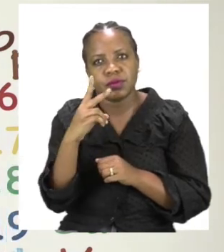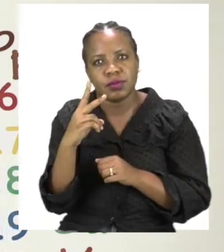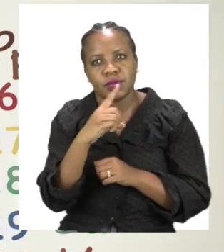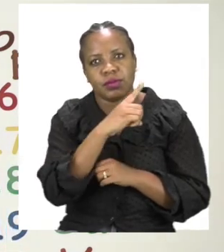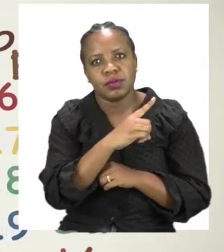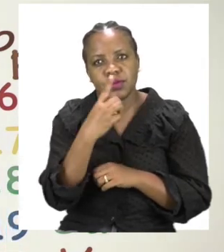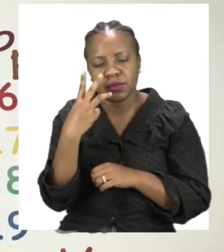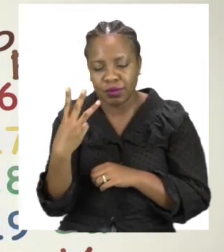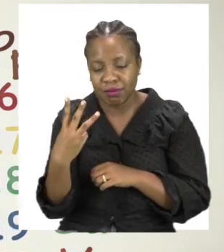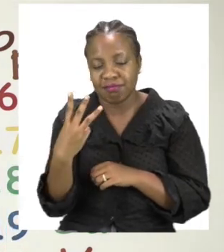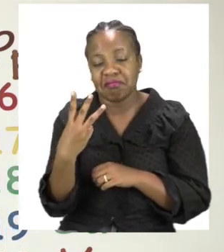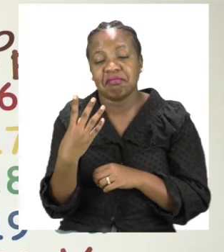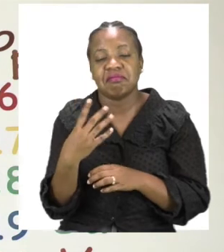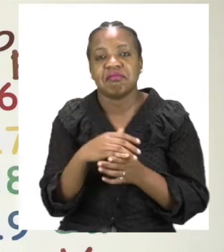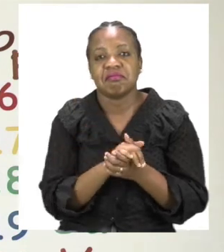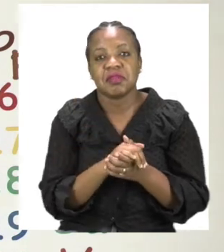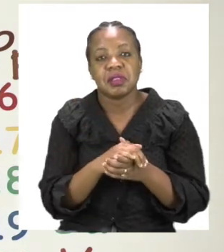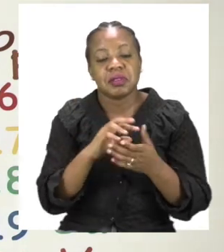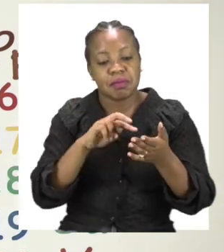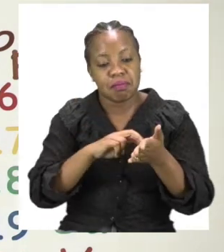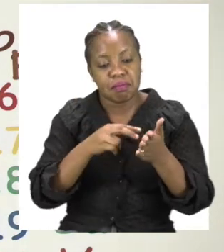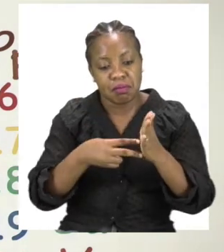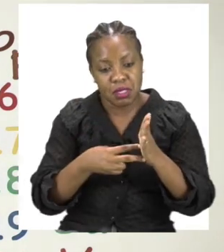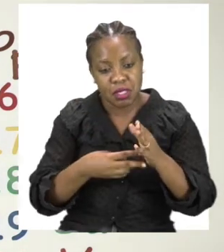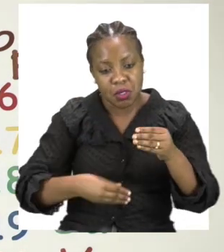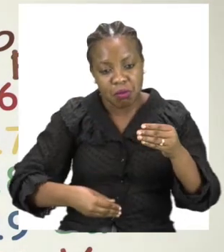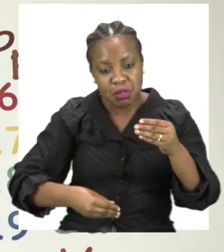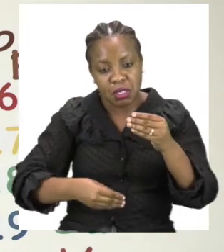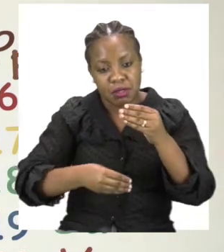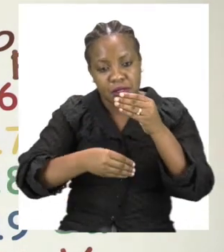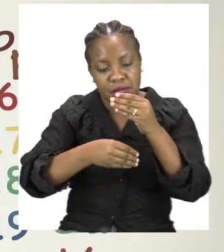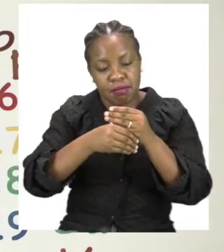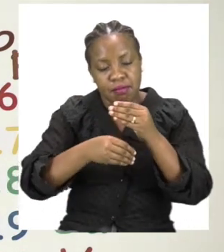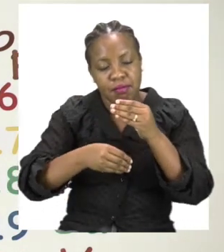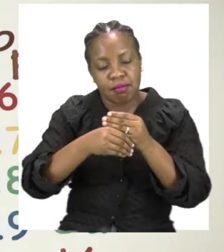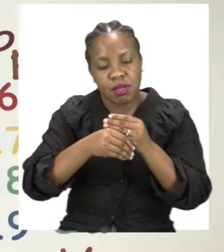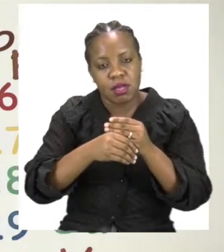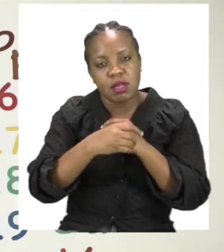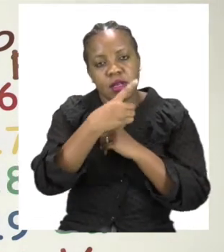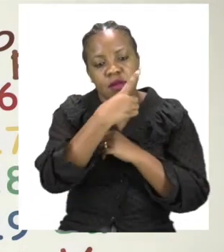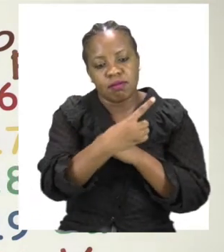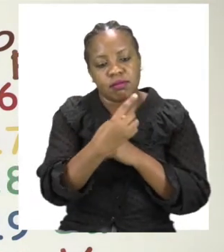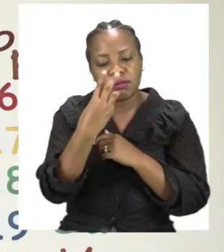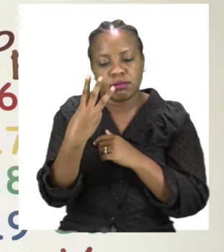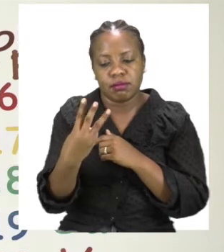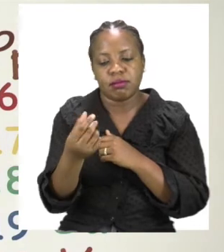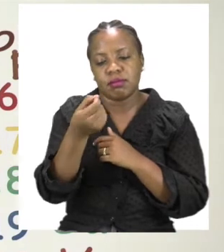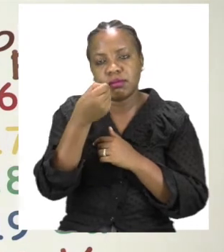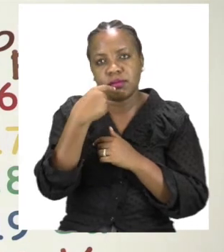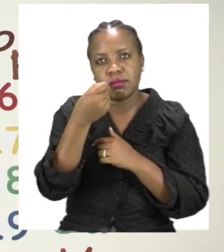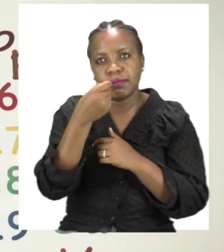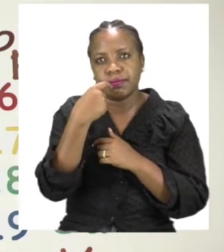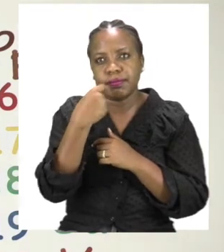12, 13. So we need to fill that bottle up with 13 more pills. So